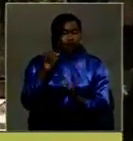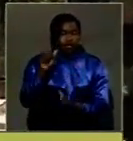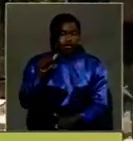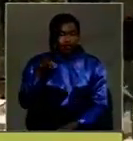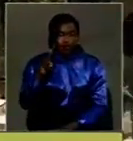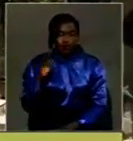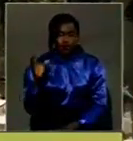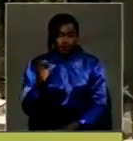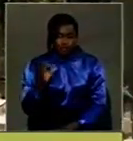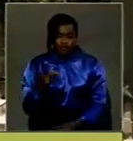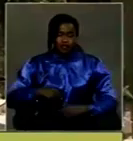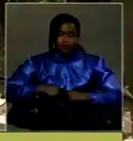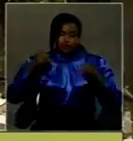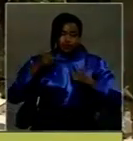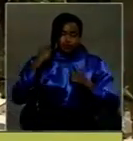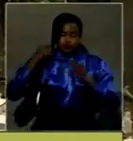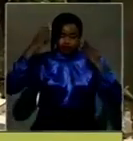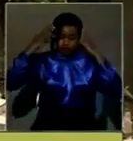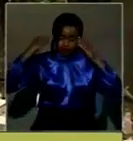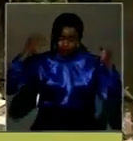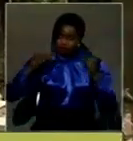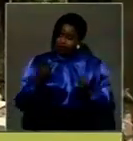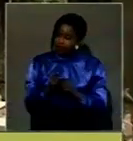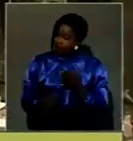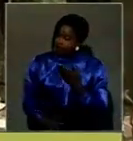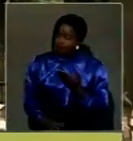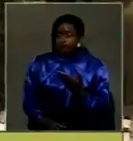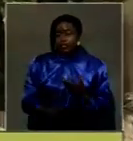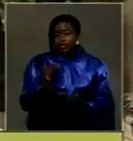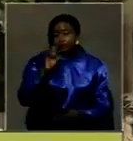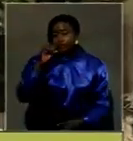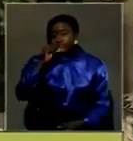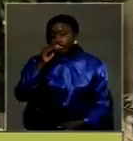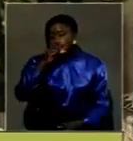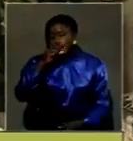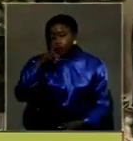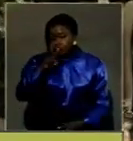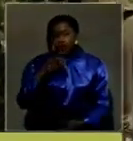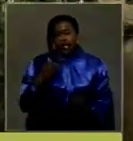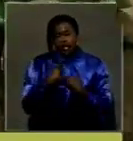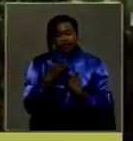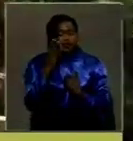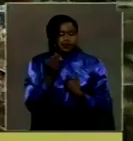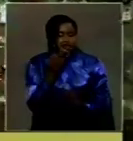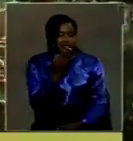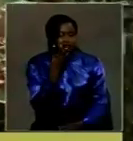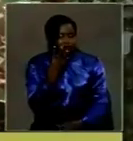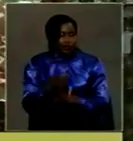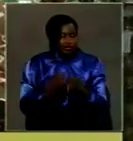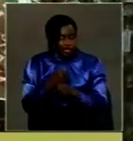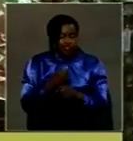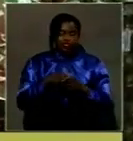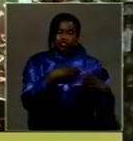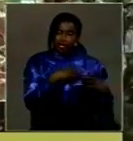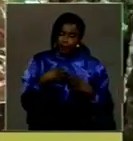Union Commission Chairperson for Somalia. Now, General Tigabo has 34 years' experience in the military and has served